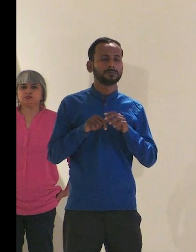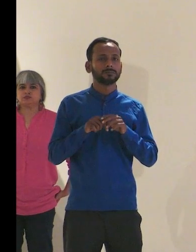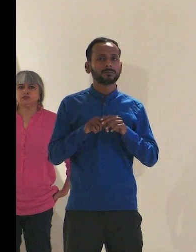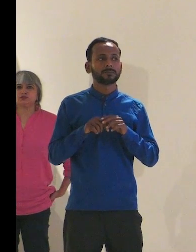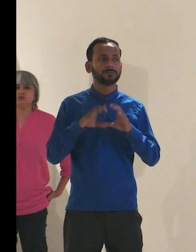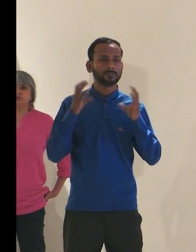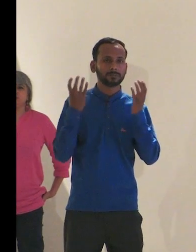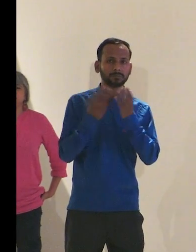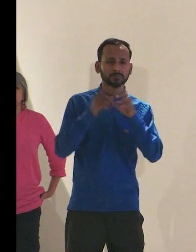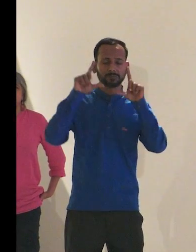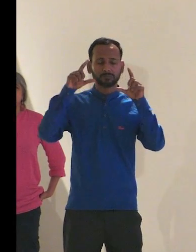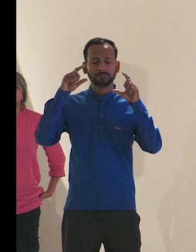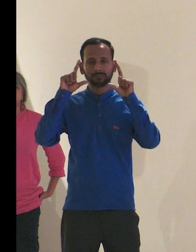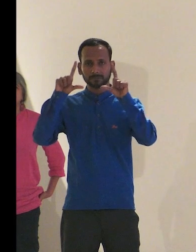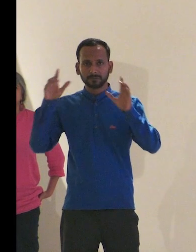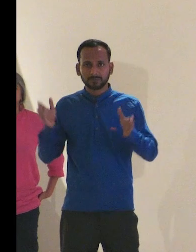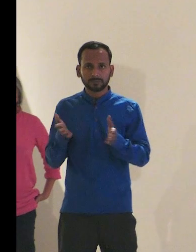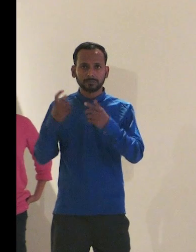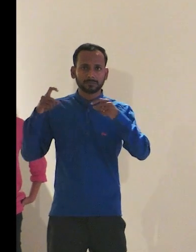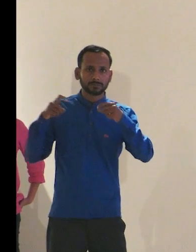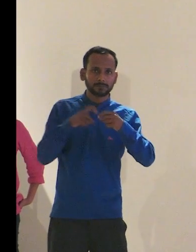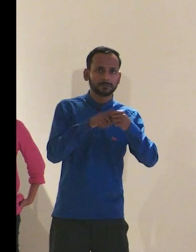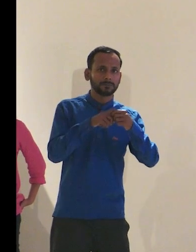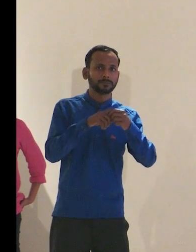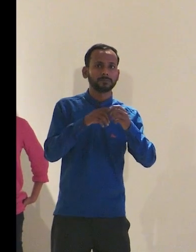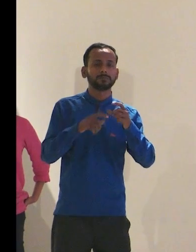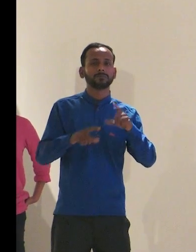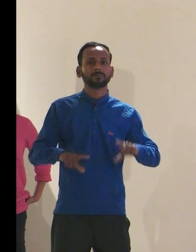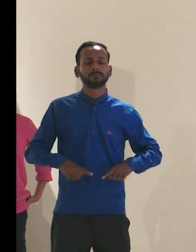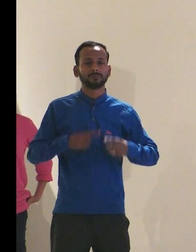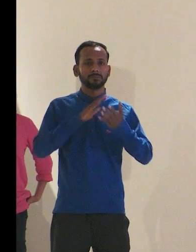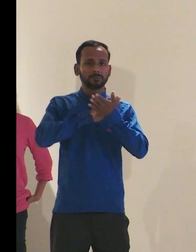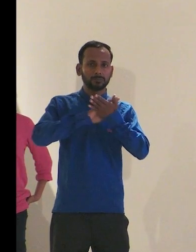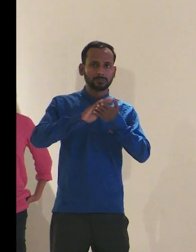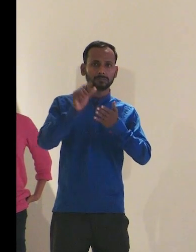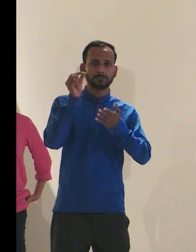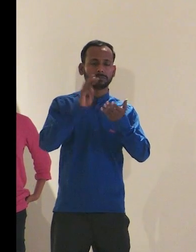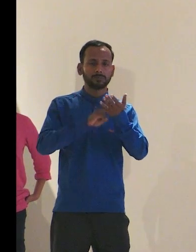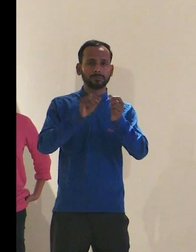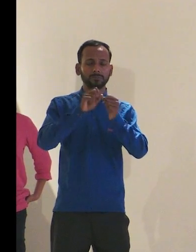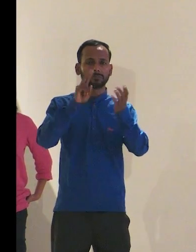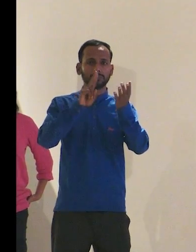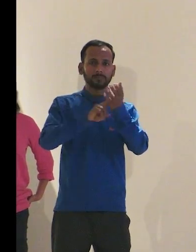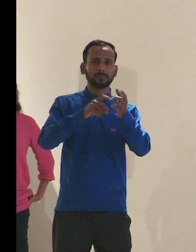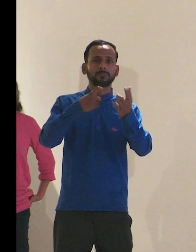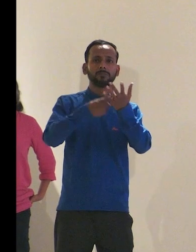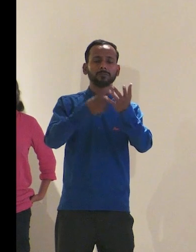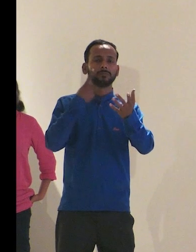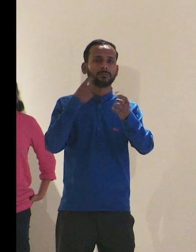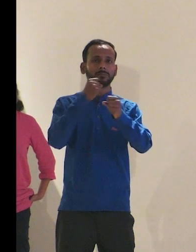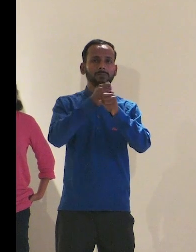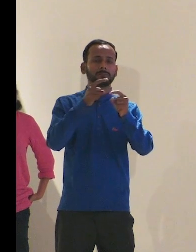who are watching us, on human rights and on gender discrimination and democracy and development